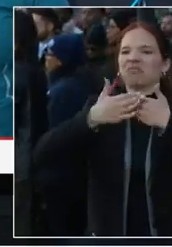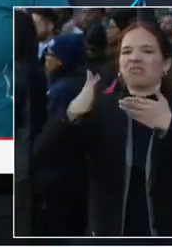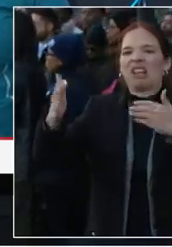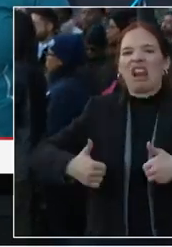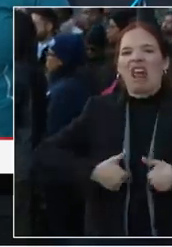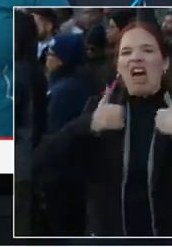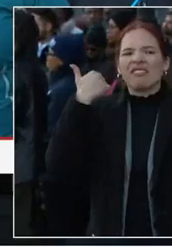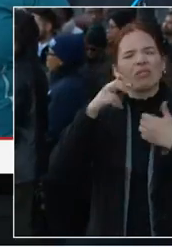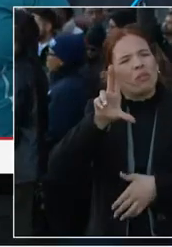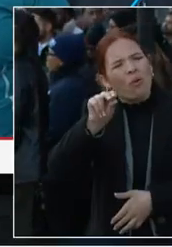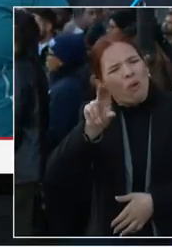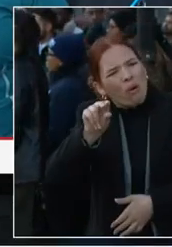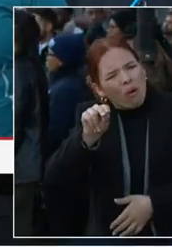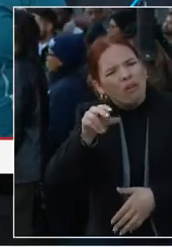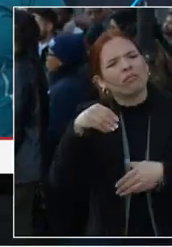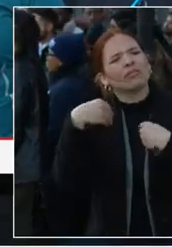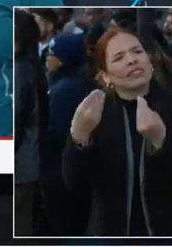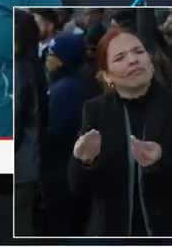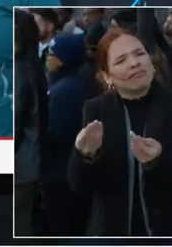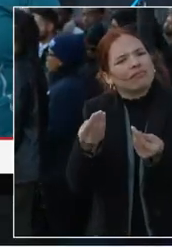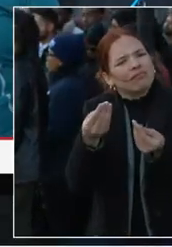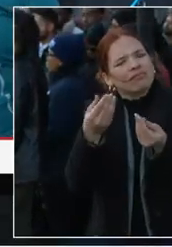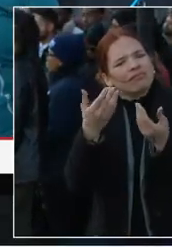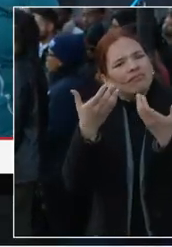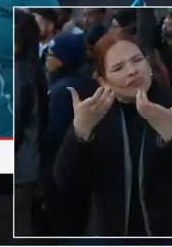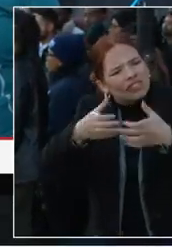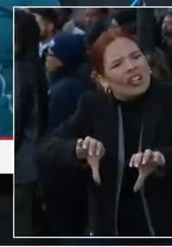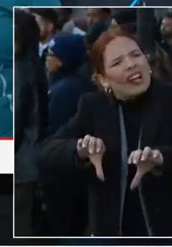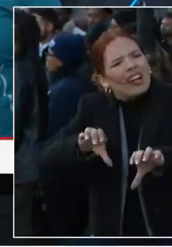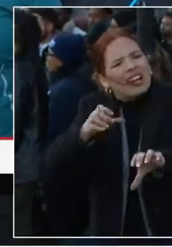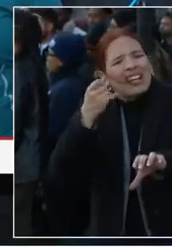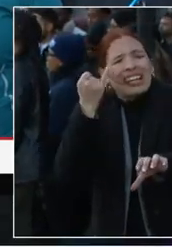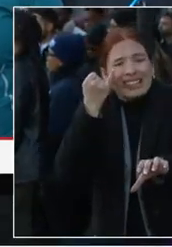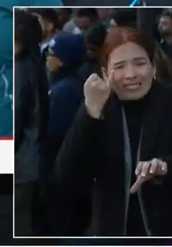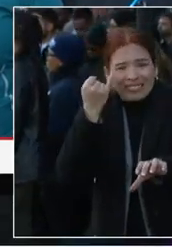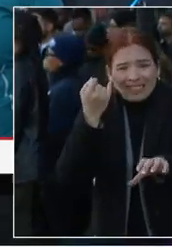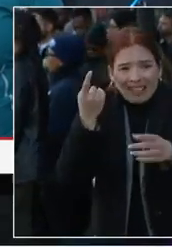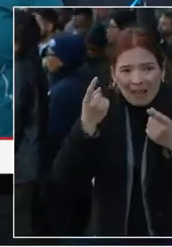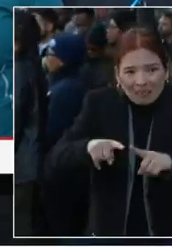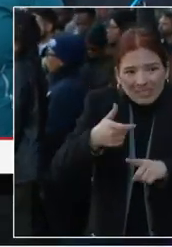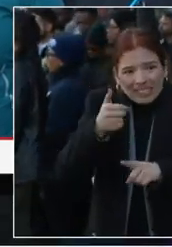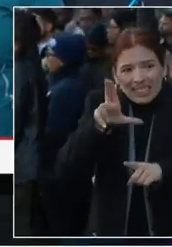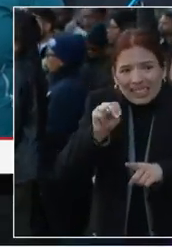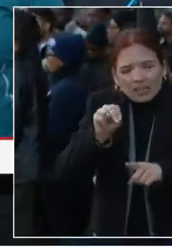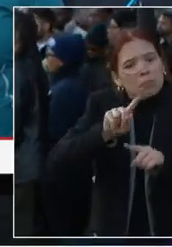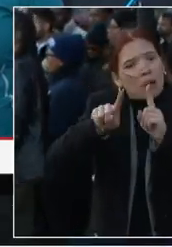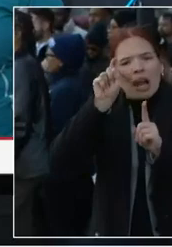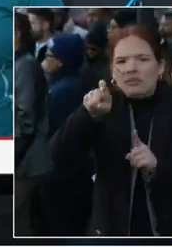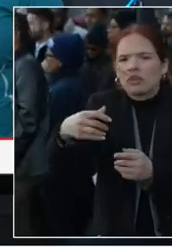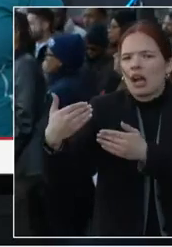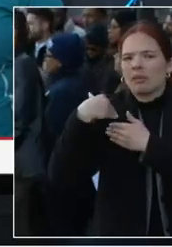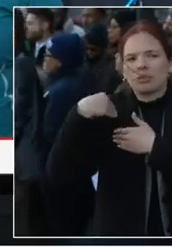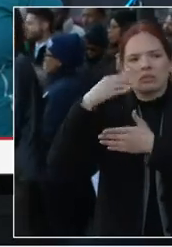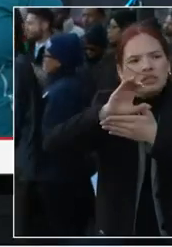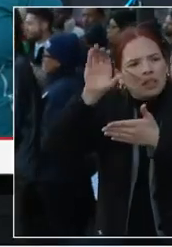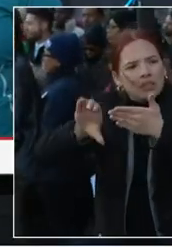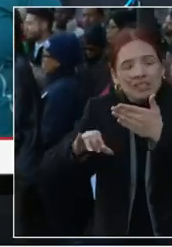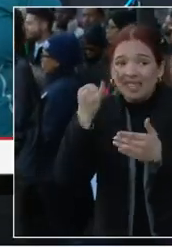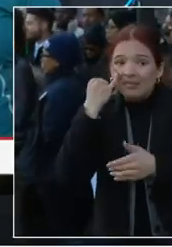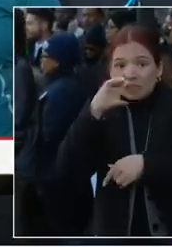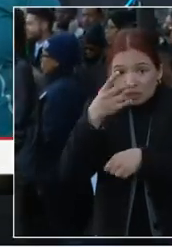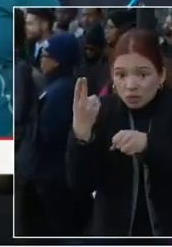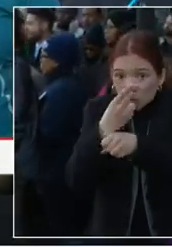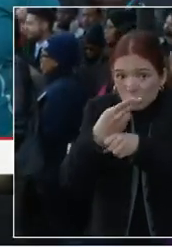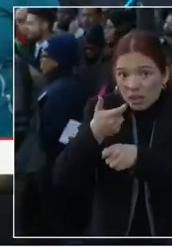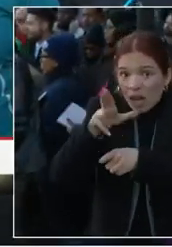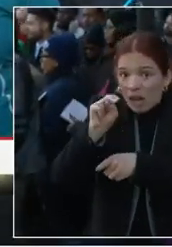But you have to have consequences if you carry a gun. You have to have consequences if you use a gun. You